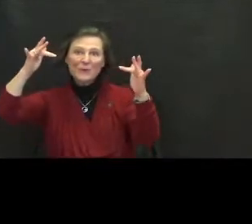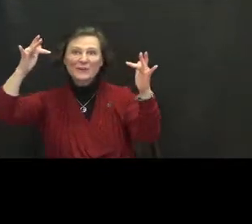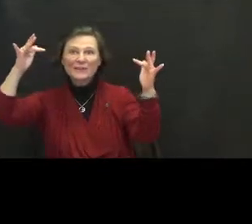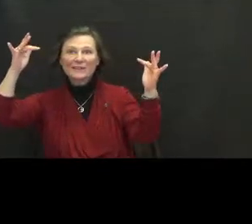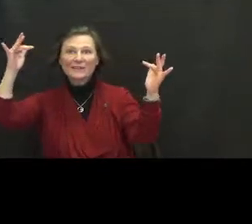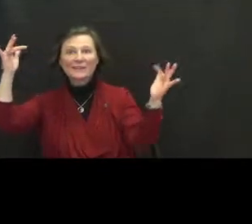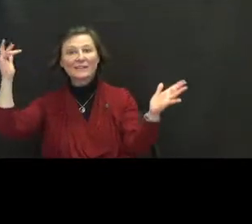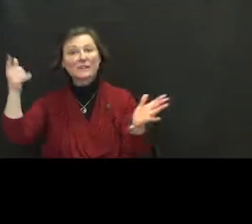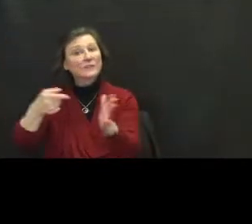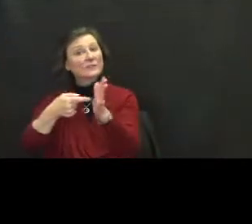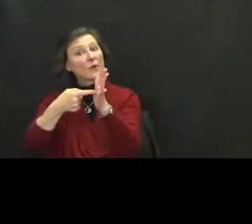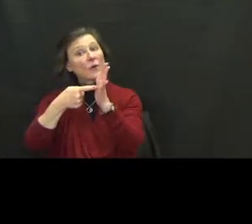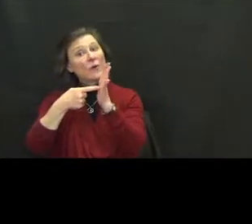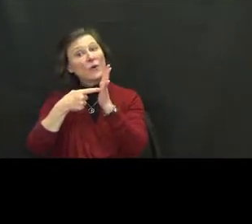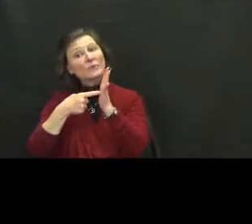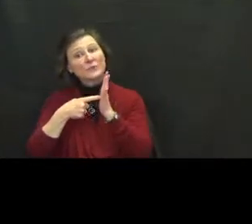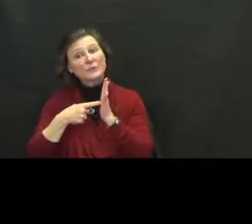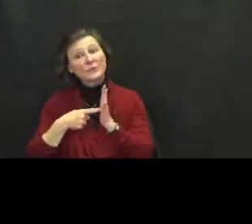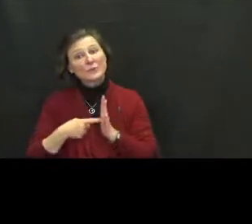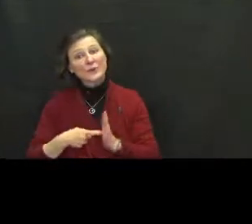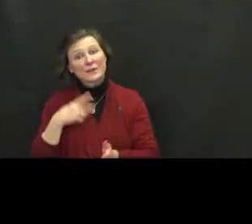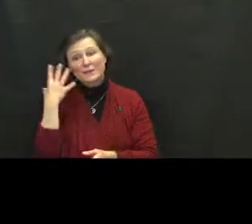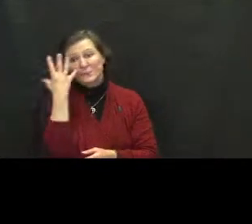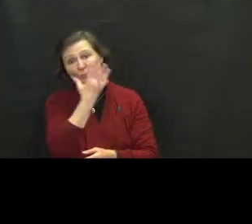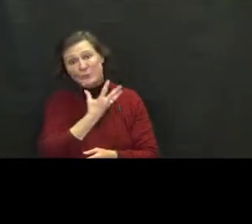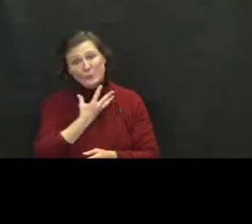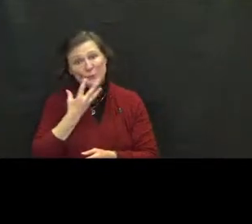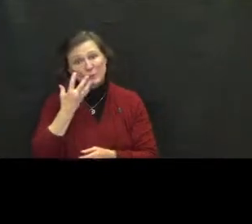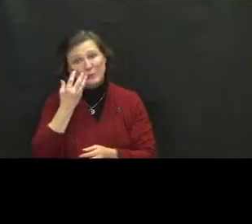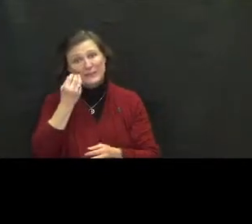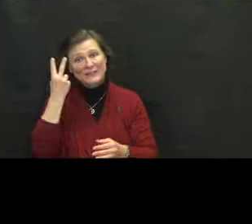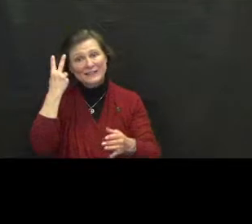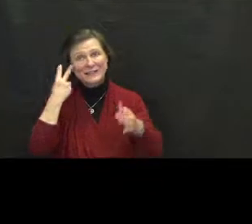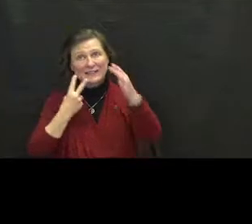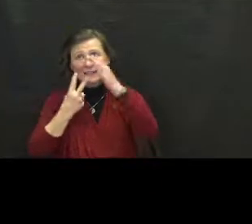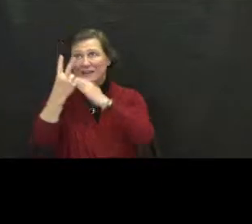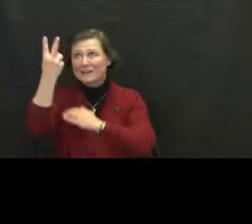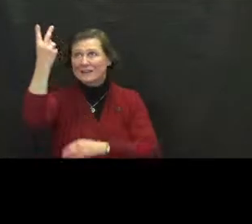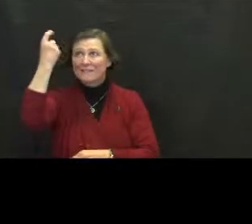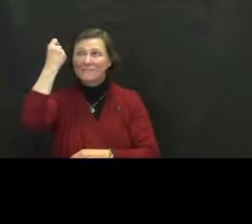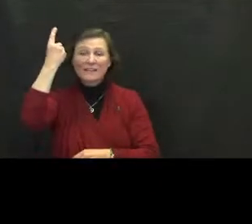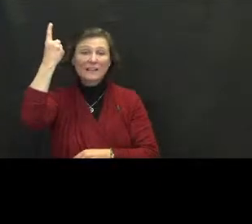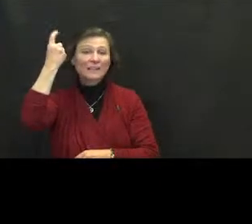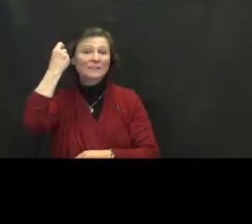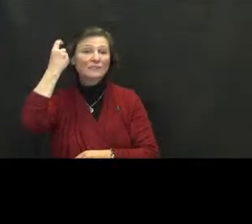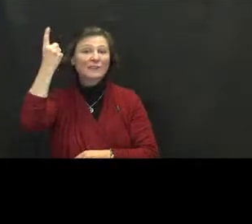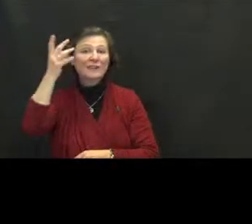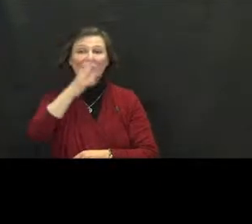glowing, show to us beauty